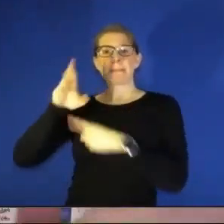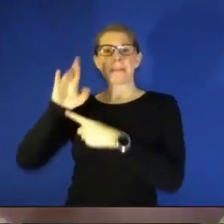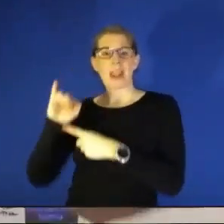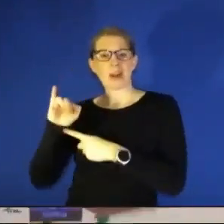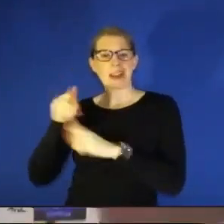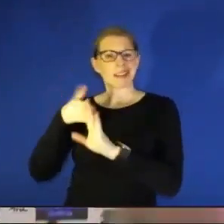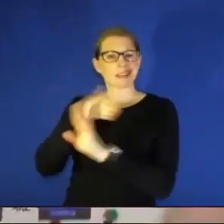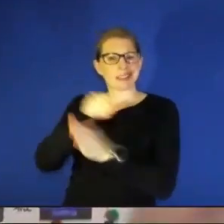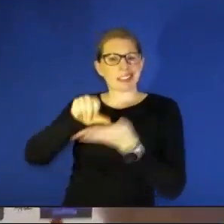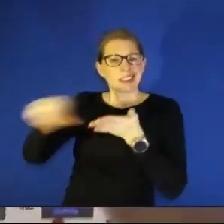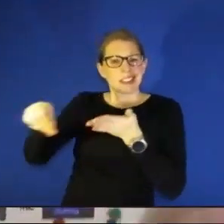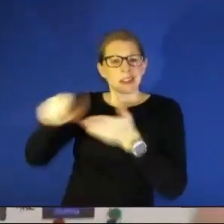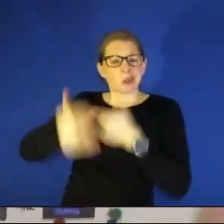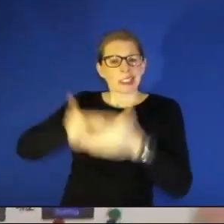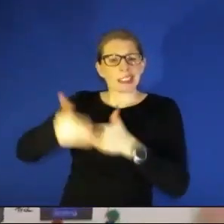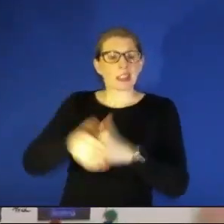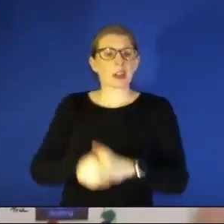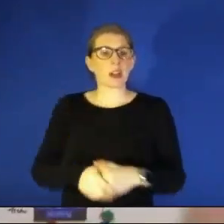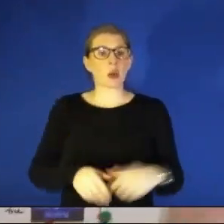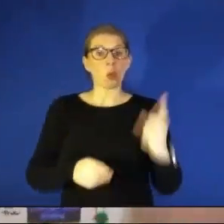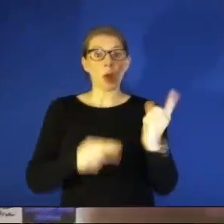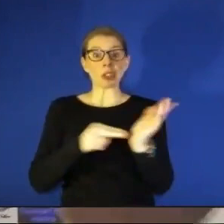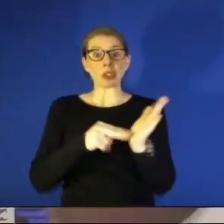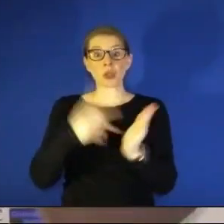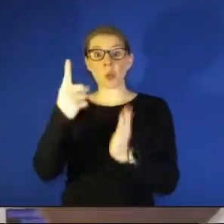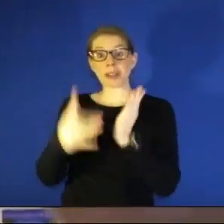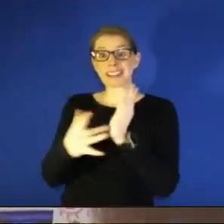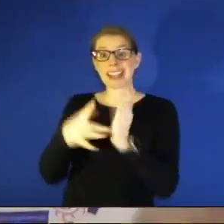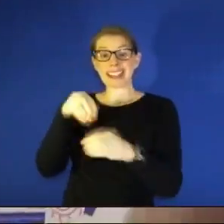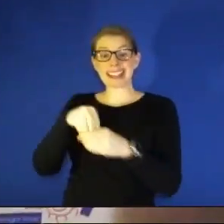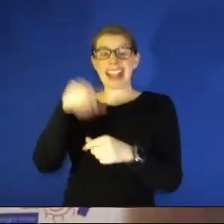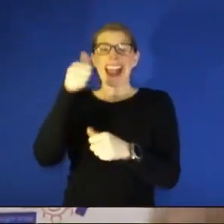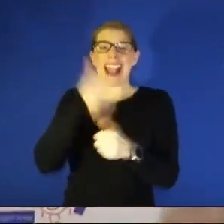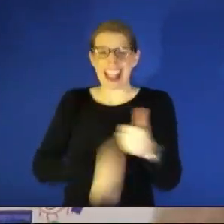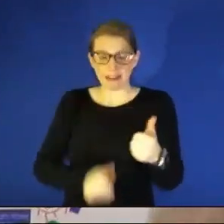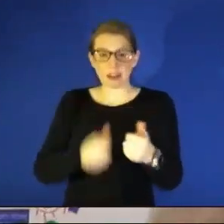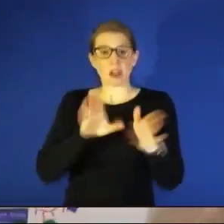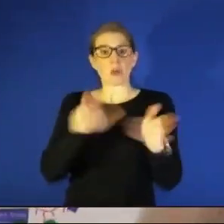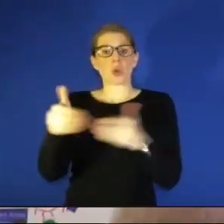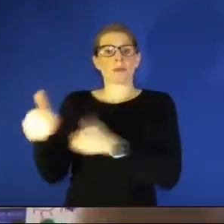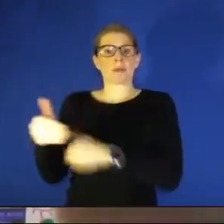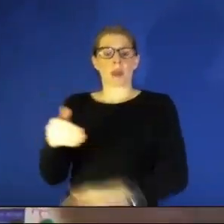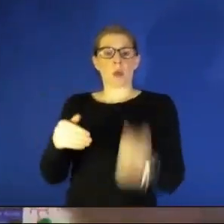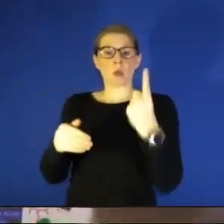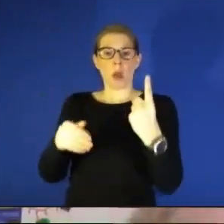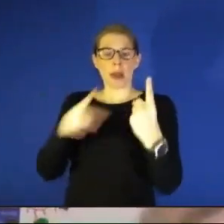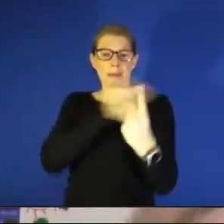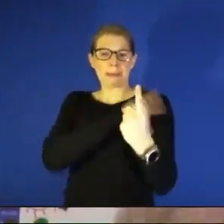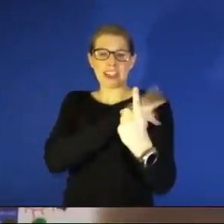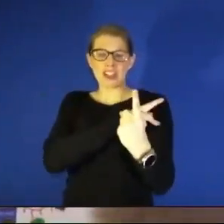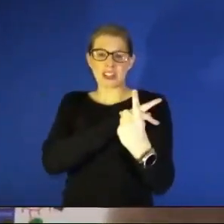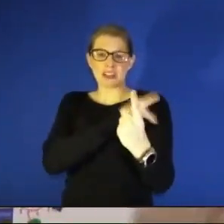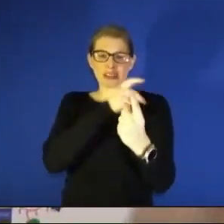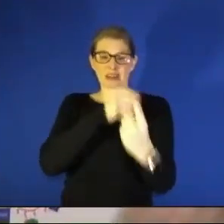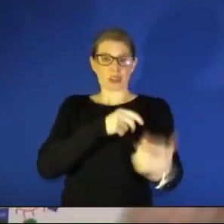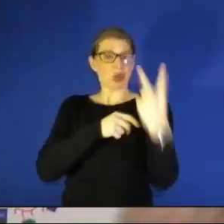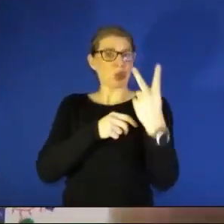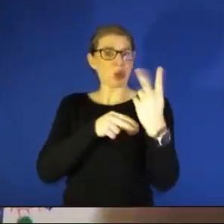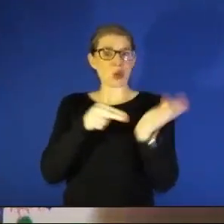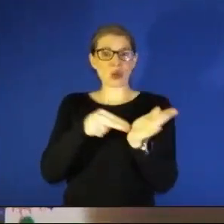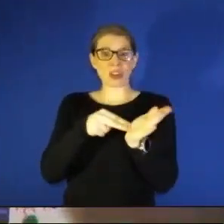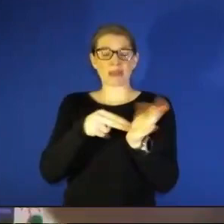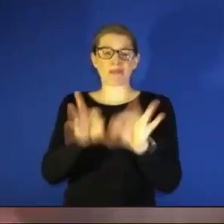one nurse and one tech in every single room. So it's all dedicated to that one patient. So it is so vital that for